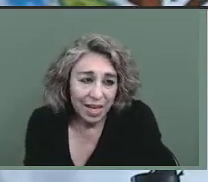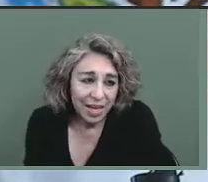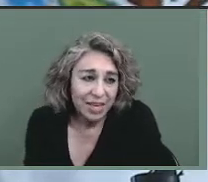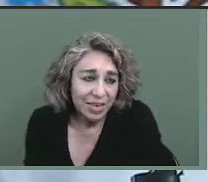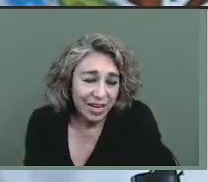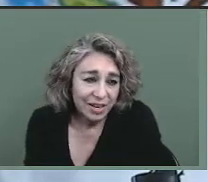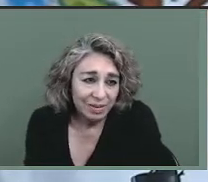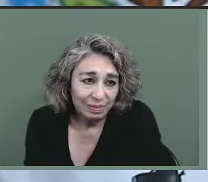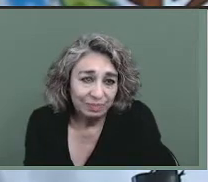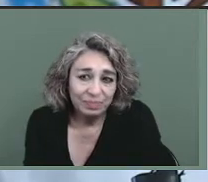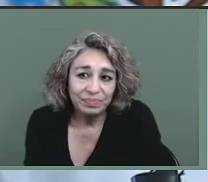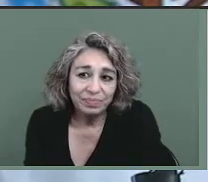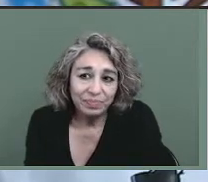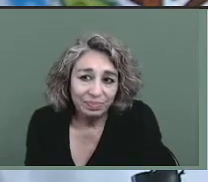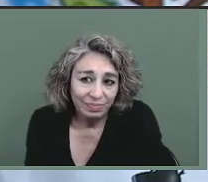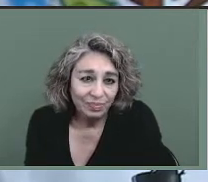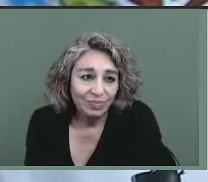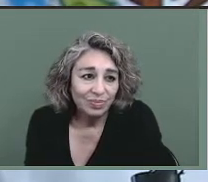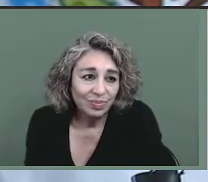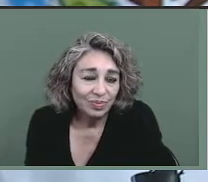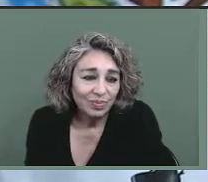in 100,